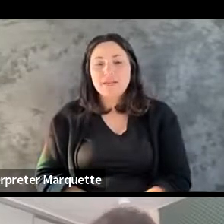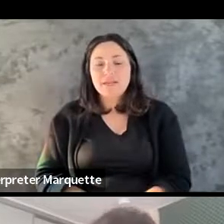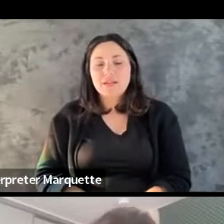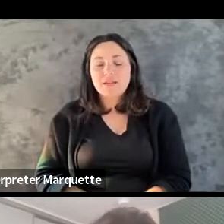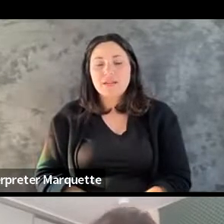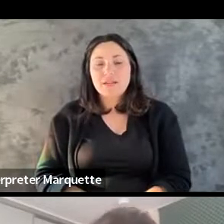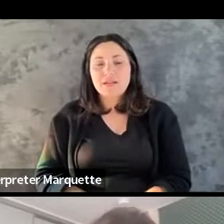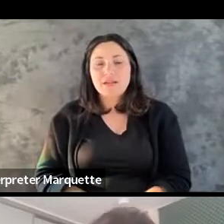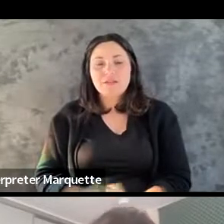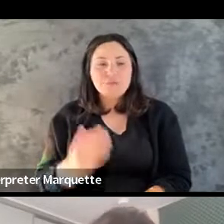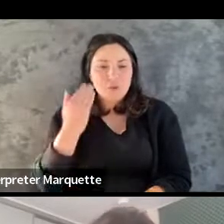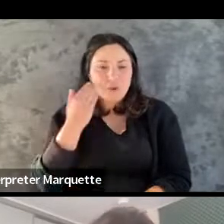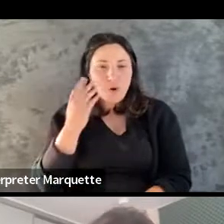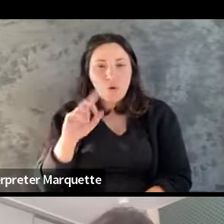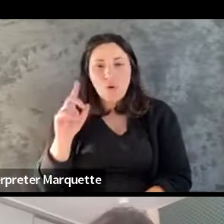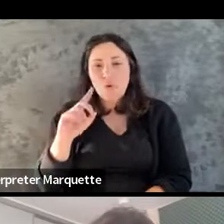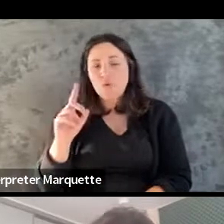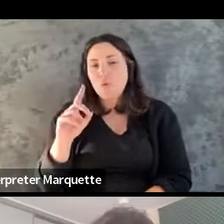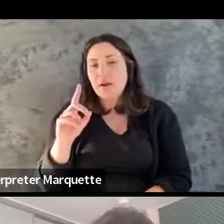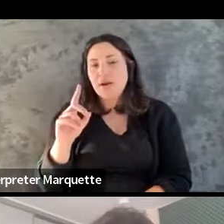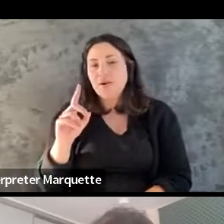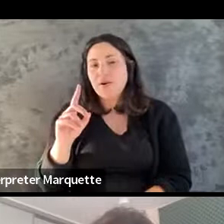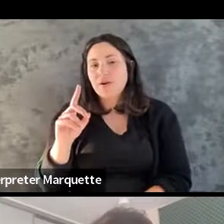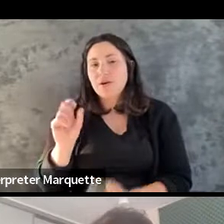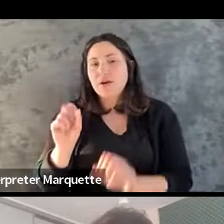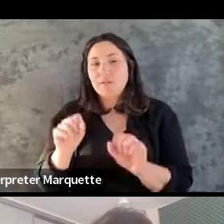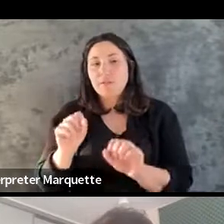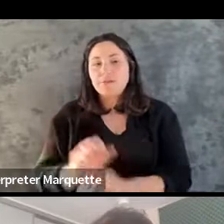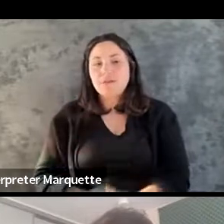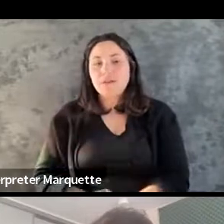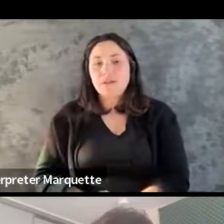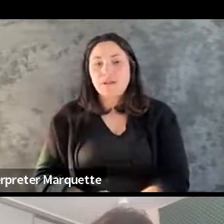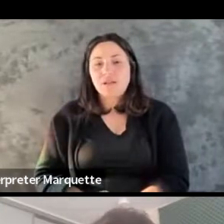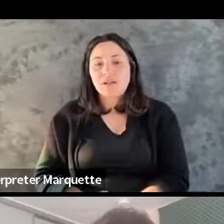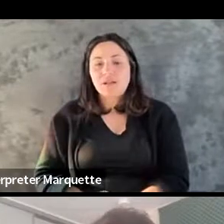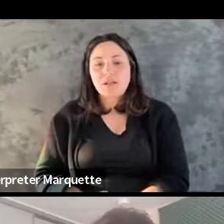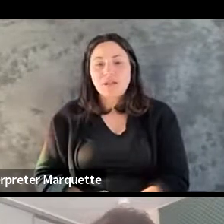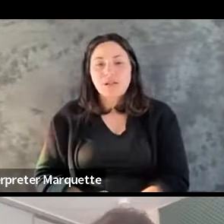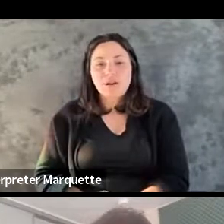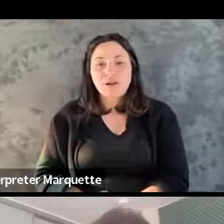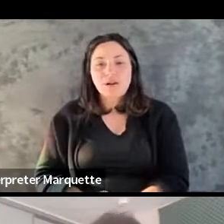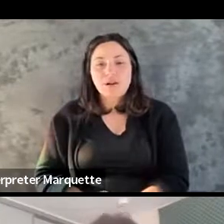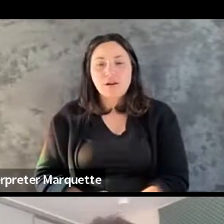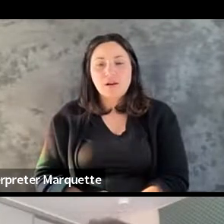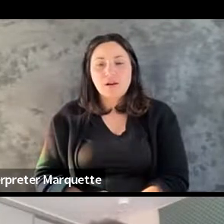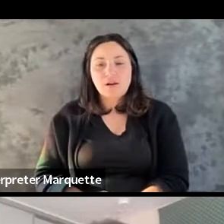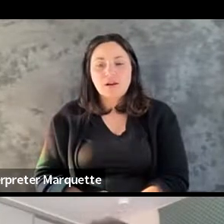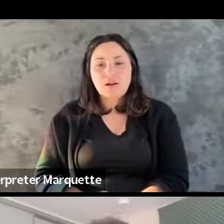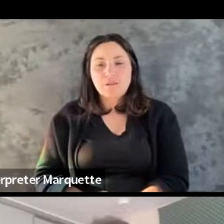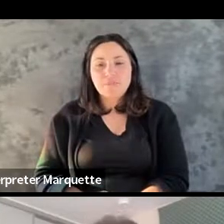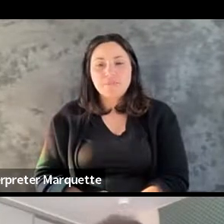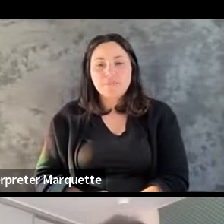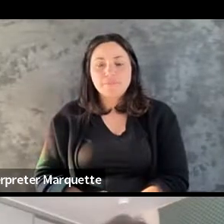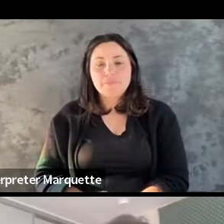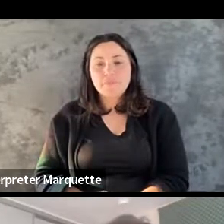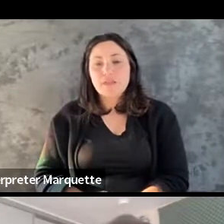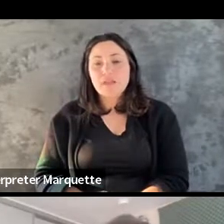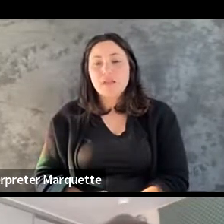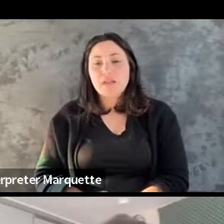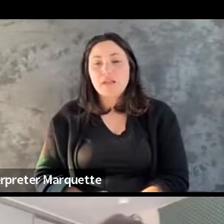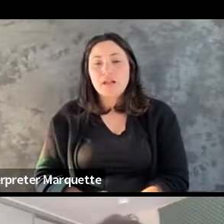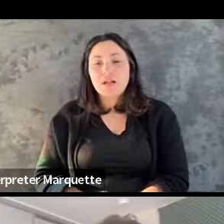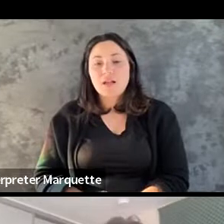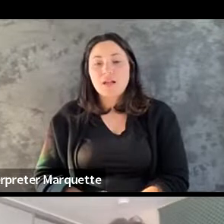the vulnerable spots are at different times. In terms of, what we're doing